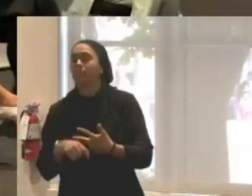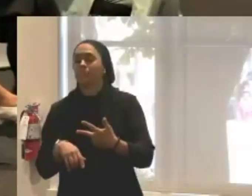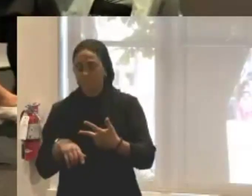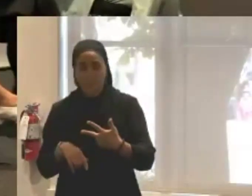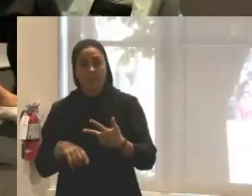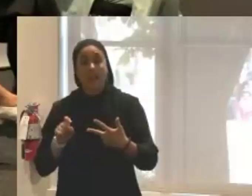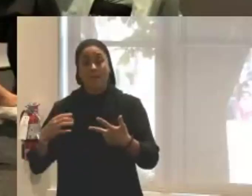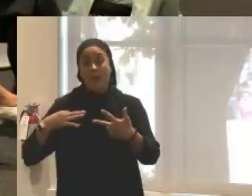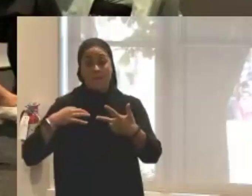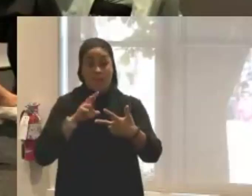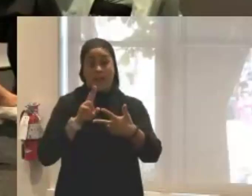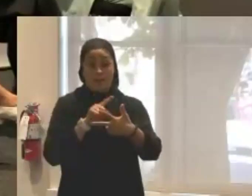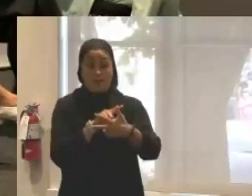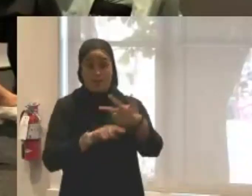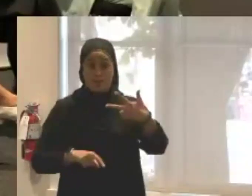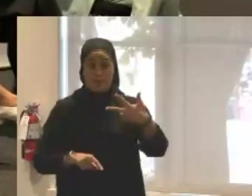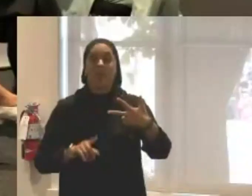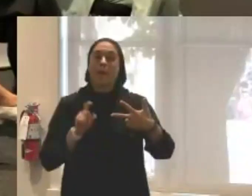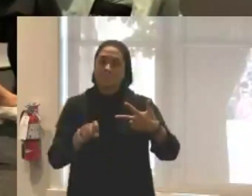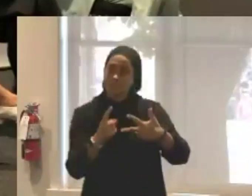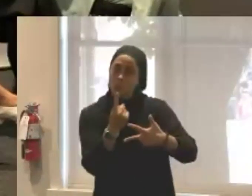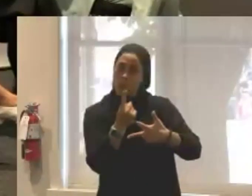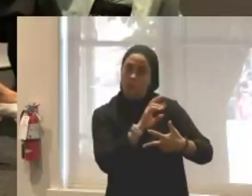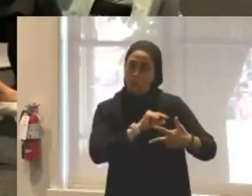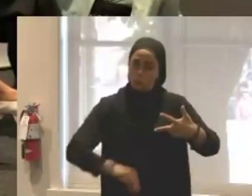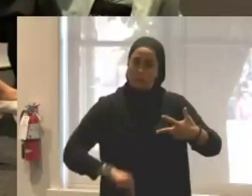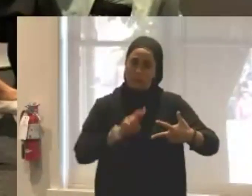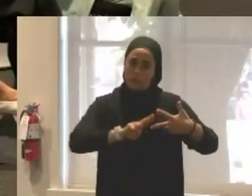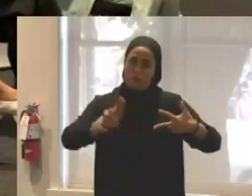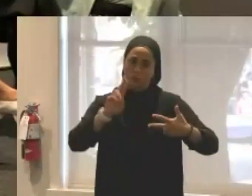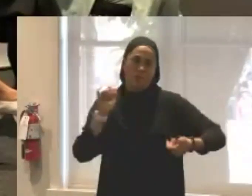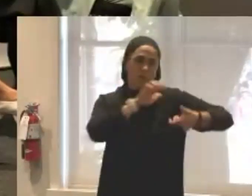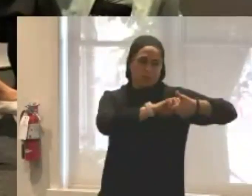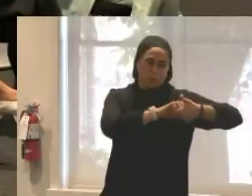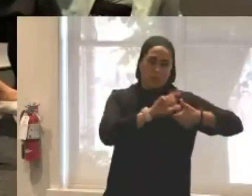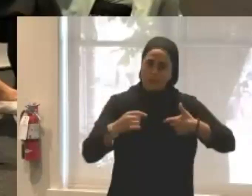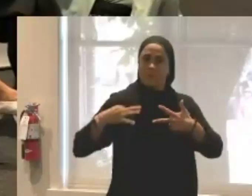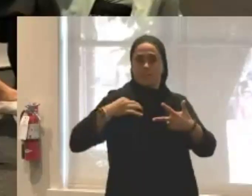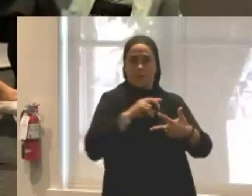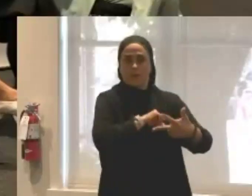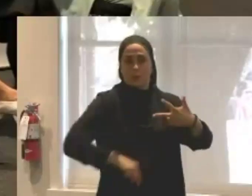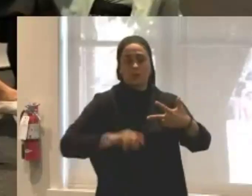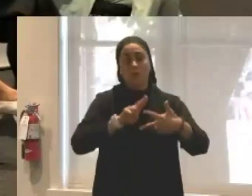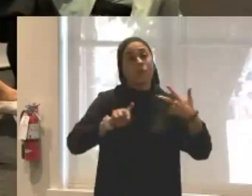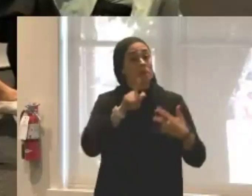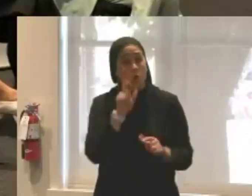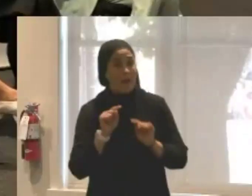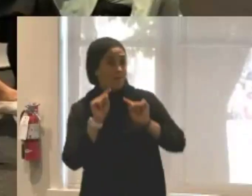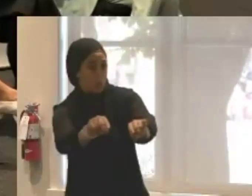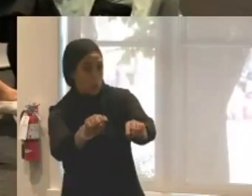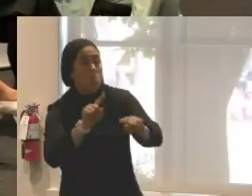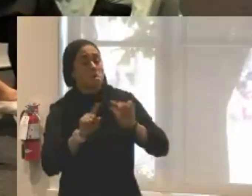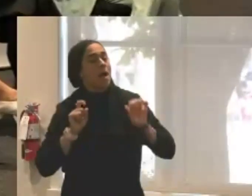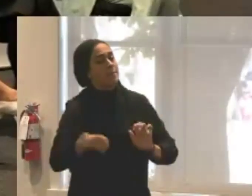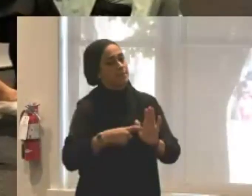really care if you're going to Queen's. So it's really just supporting them in a need that they may have either now or in the future. We also